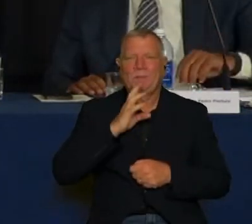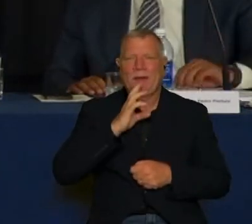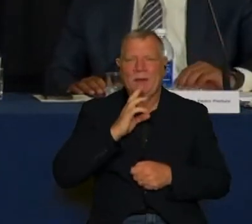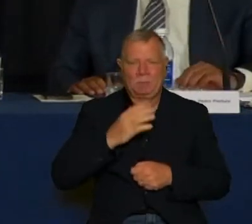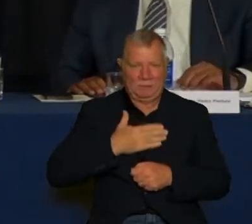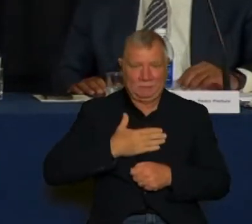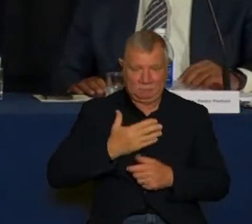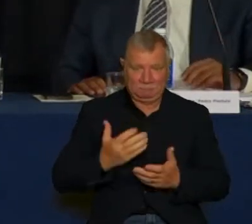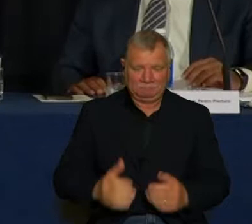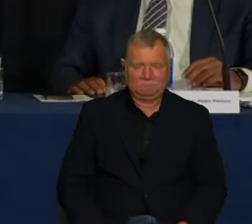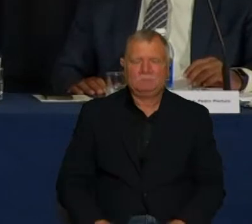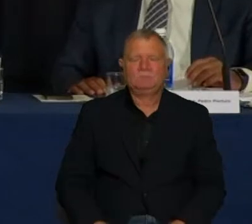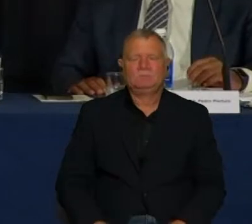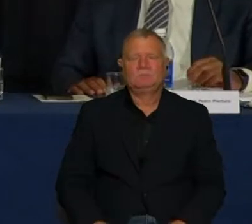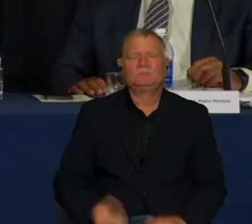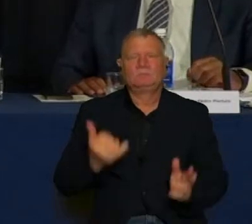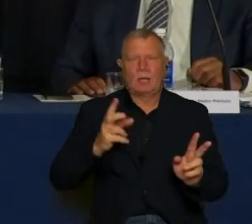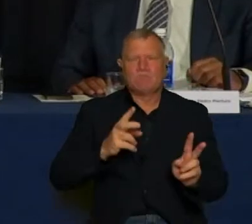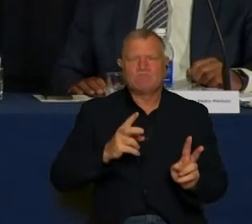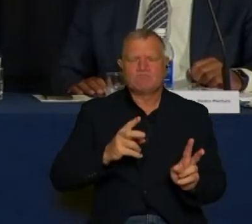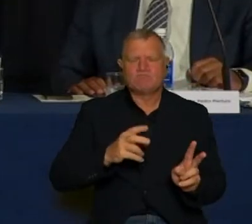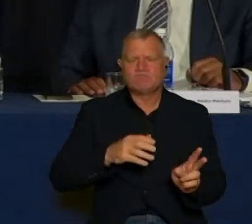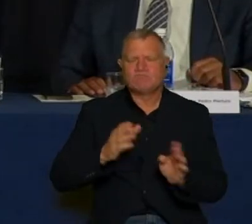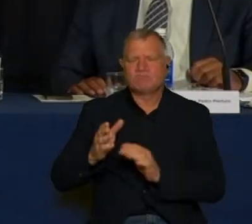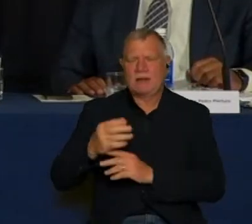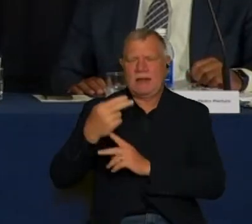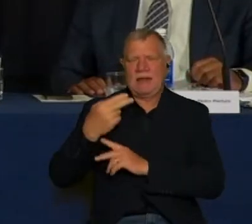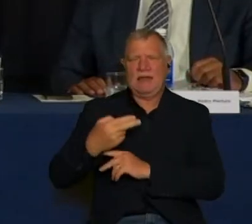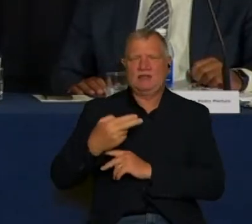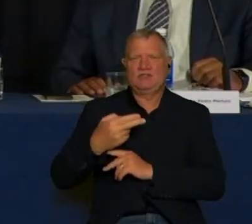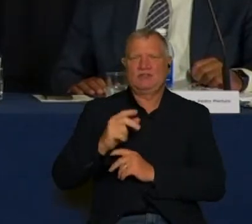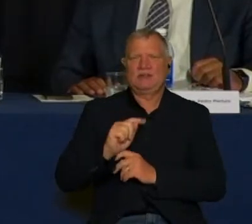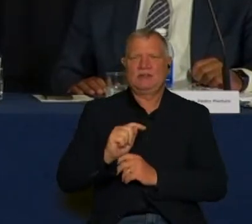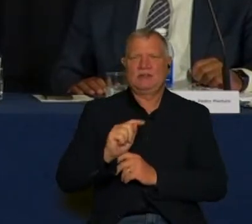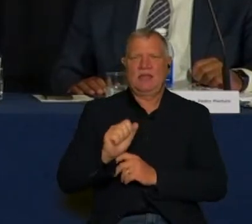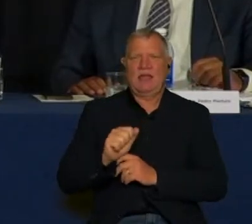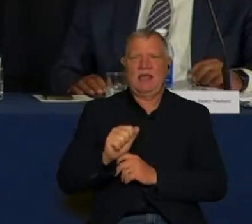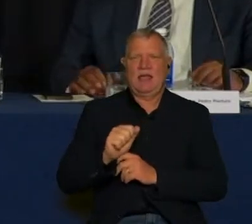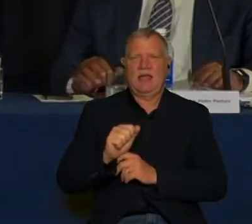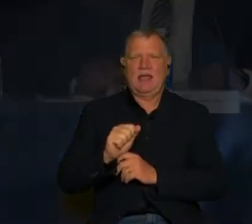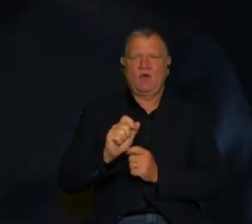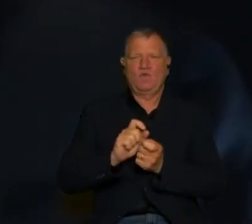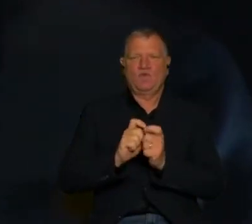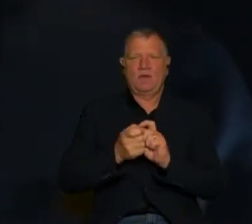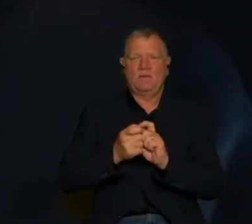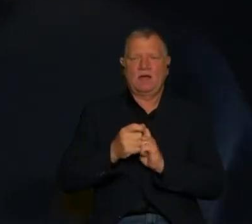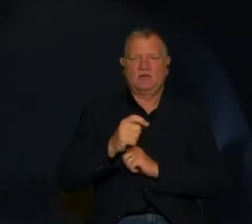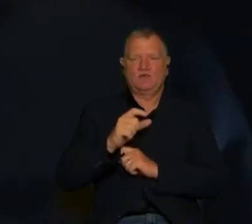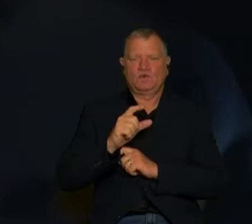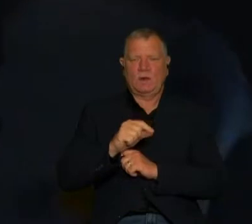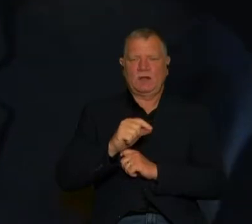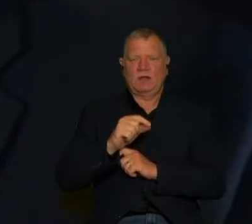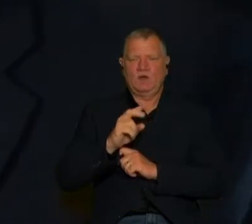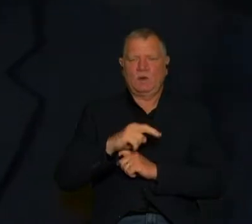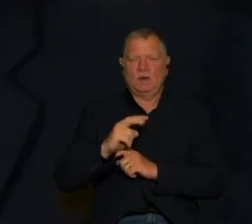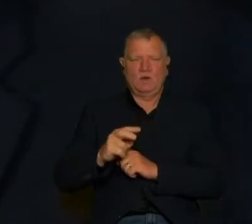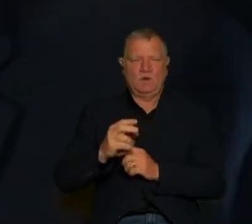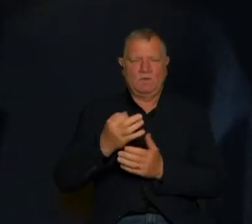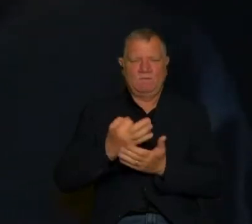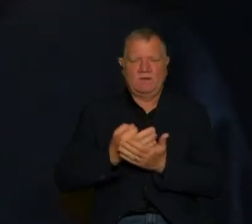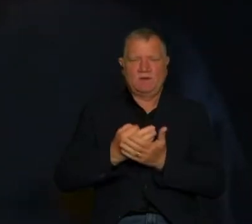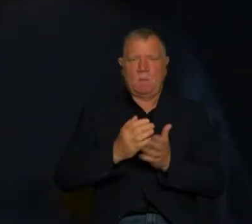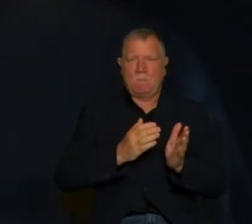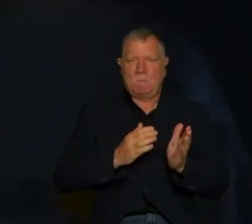up. So let's turn to the HTA revised 2022 fiscal plan, which we